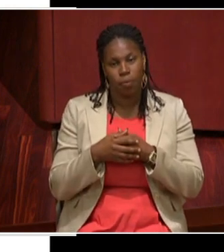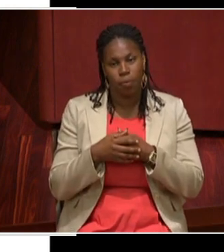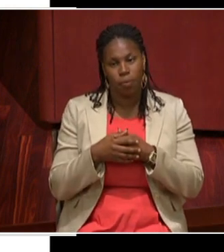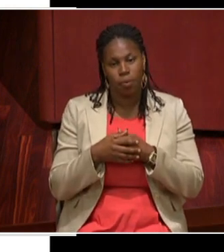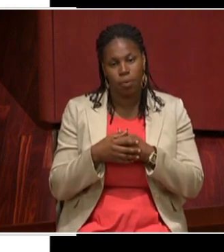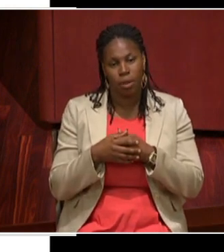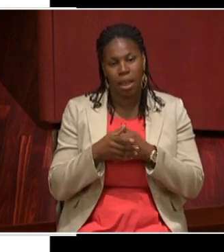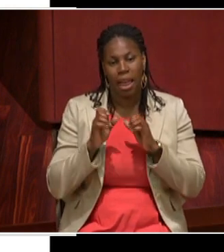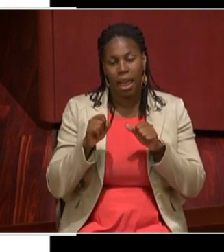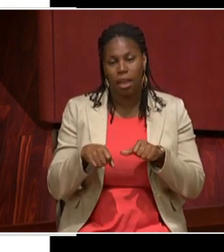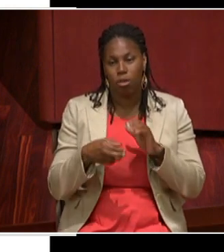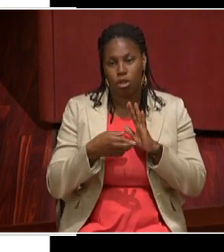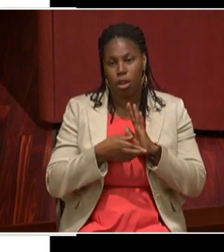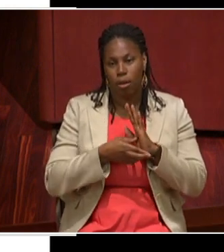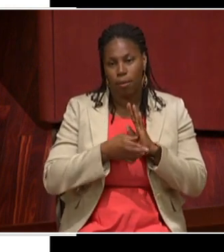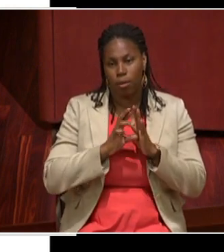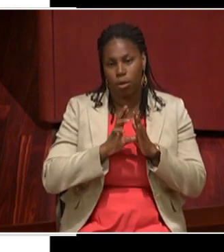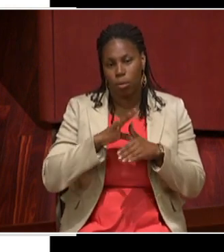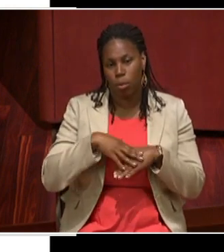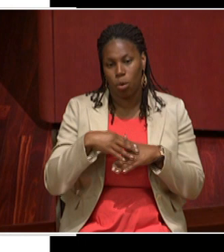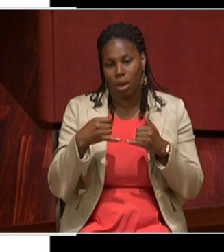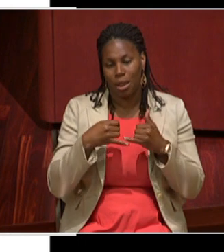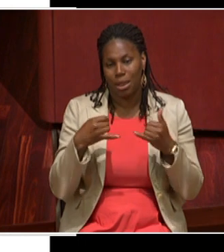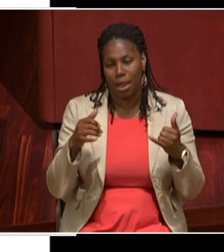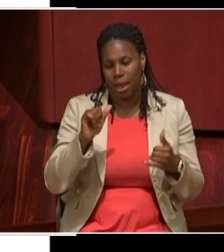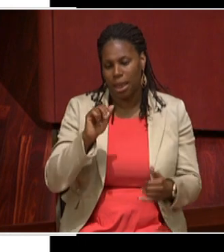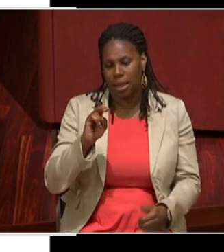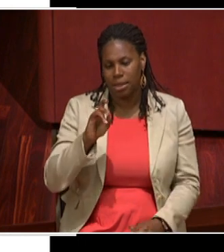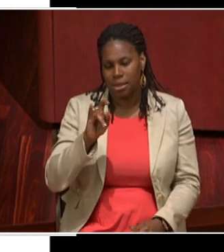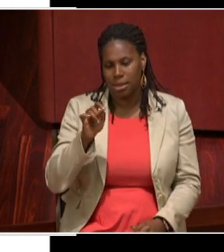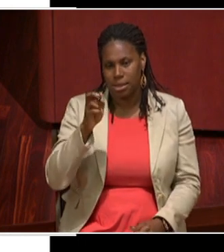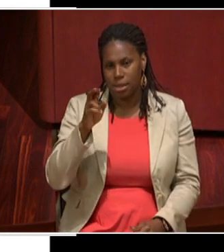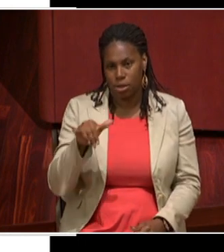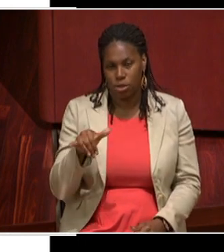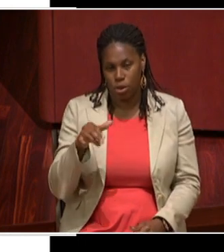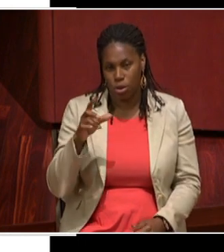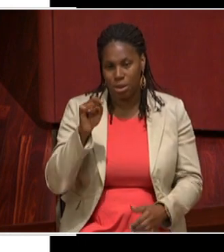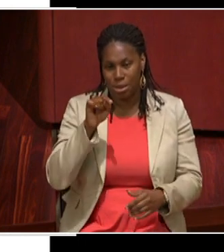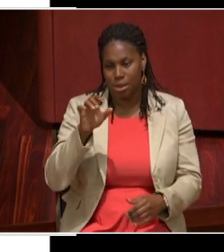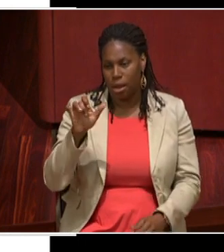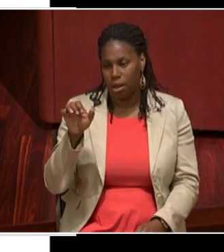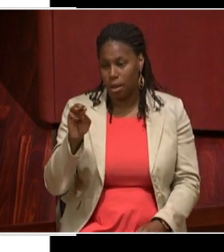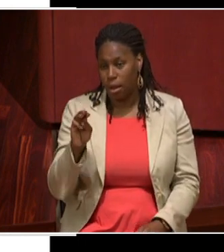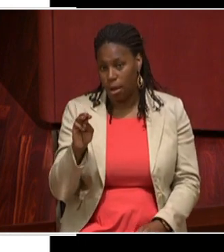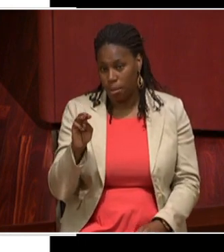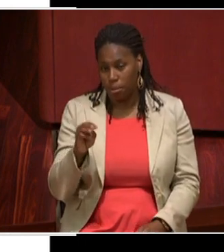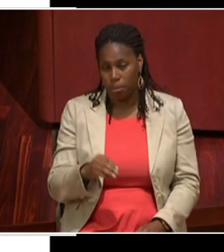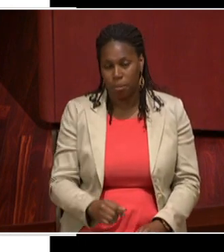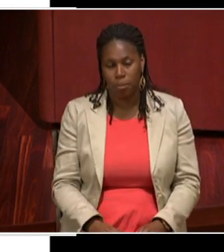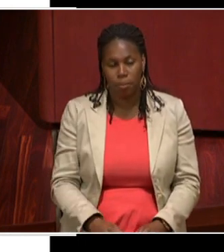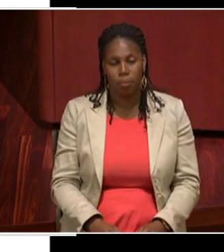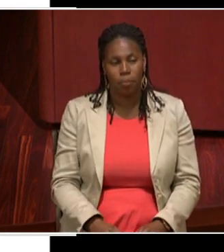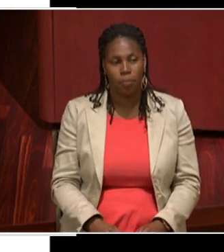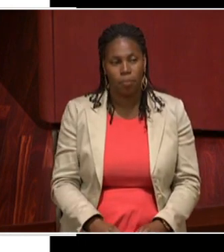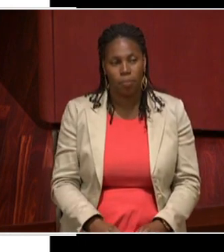them online through Ancestry.com by subscription or for free from any of our research facilities.